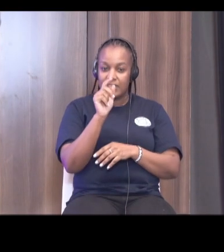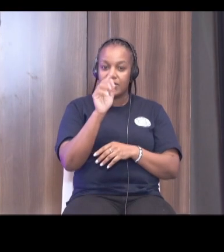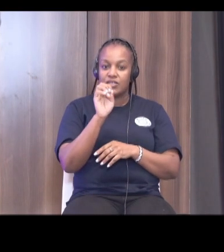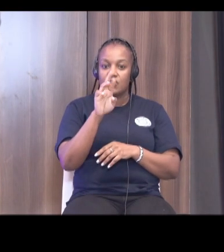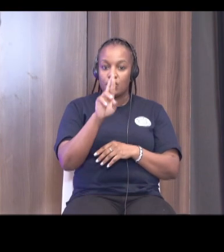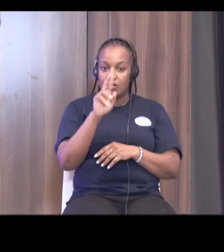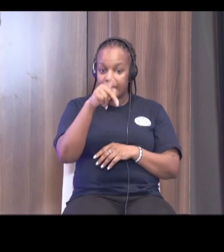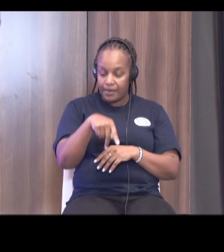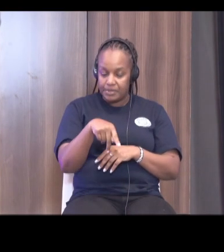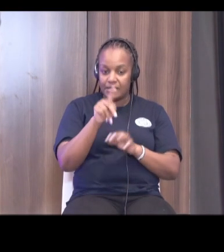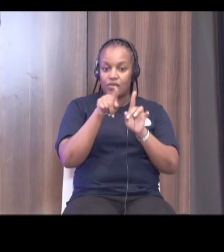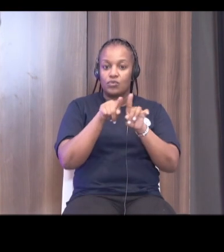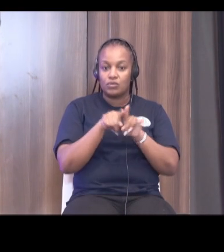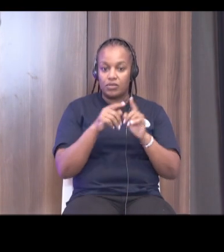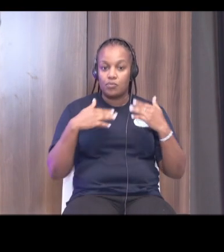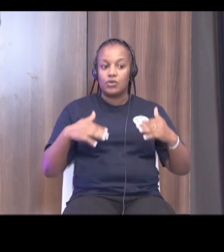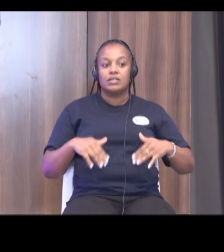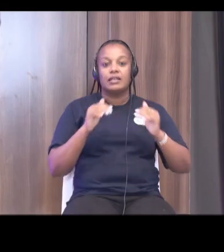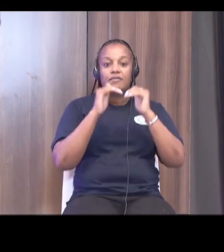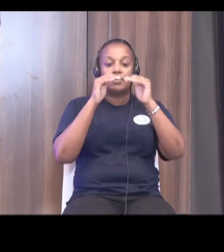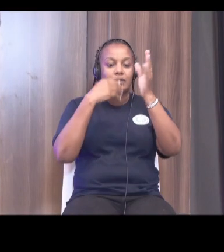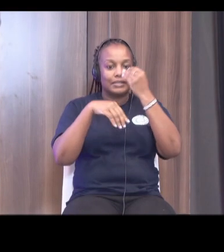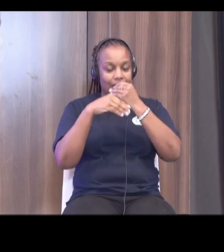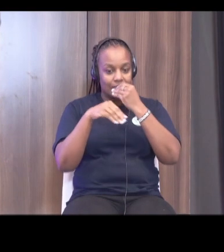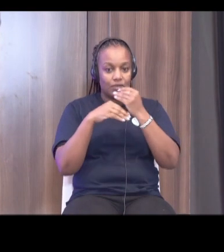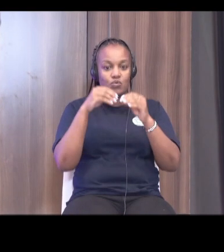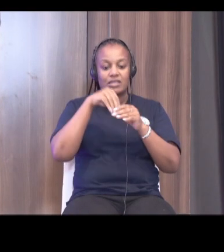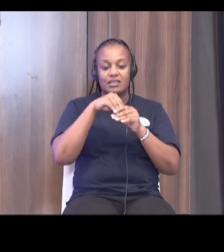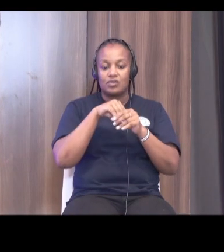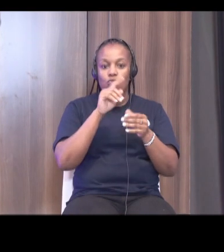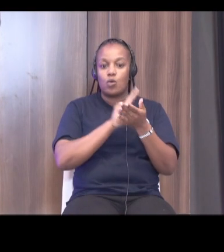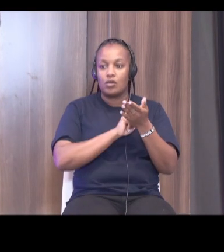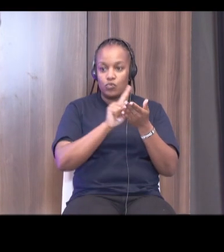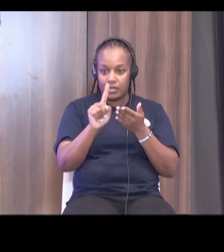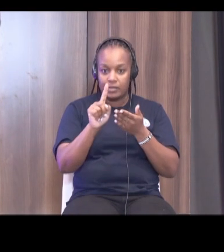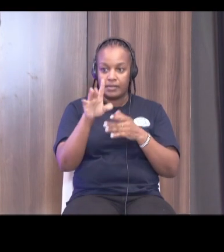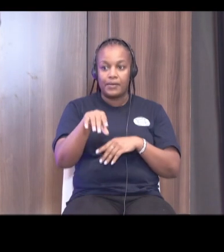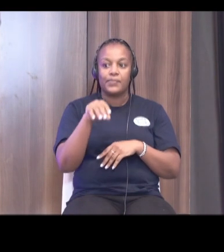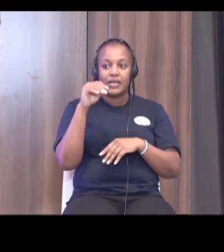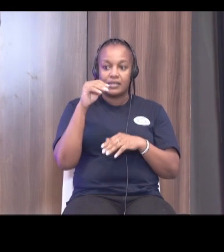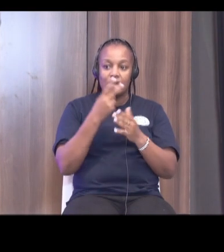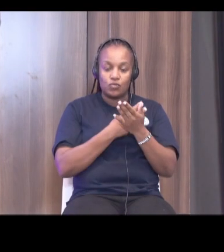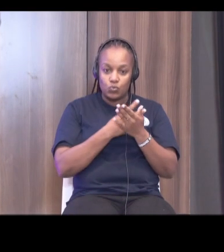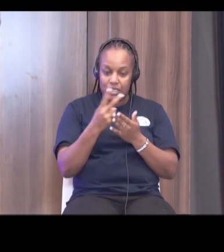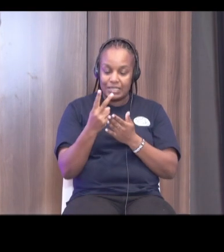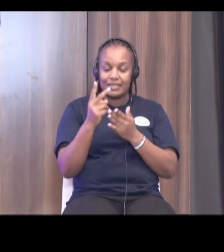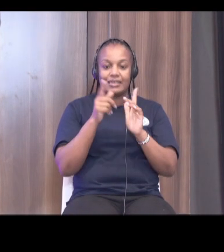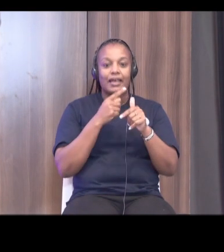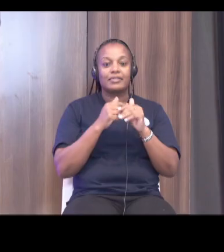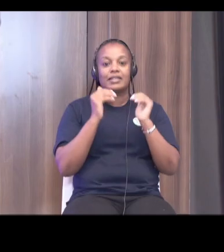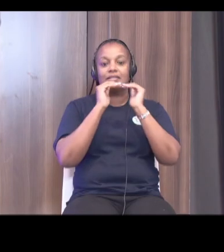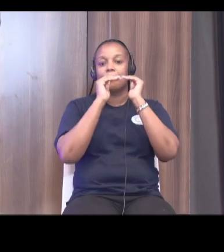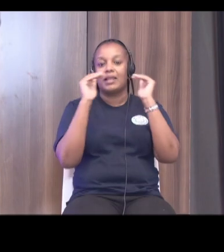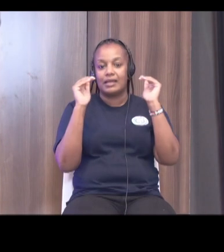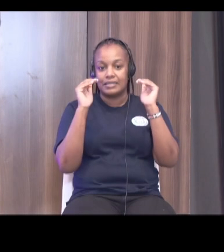you can see here, antibody levels increased within 1 week. They peaked at 2 weeks, and they stabilized by 1